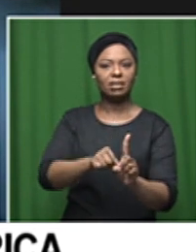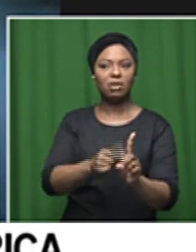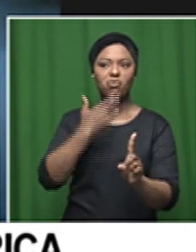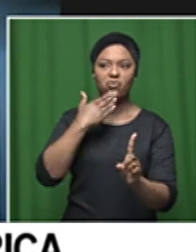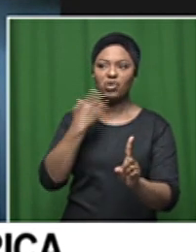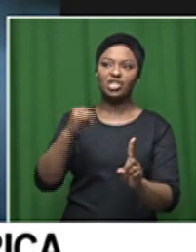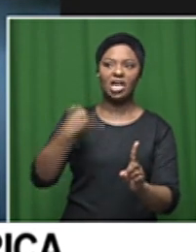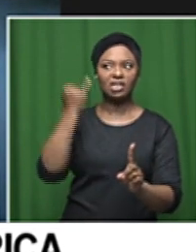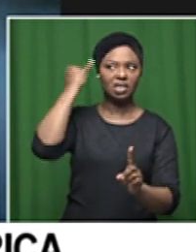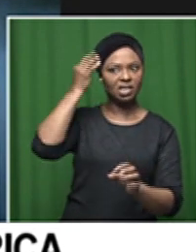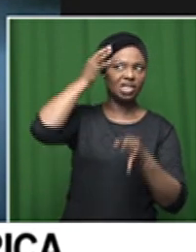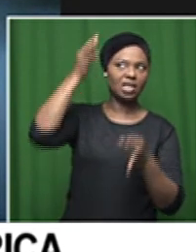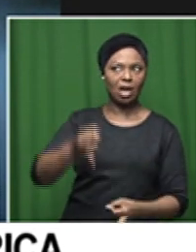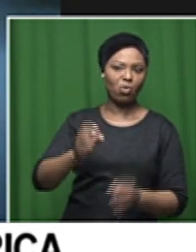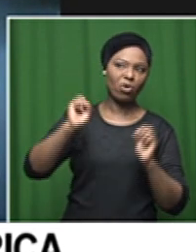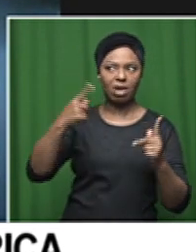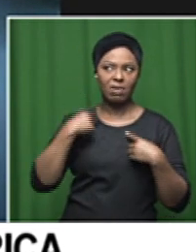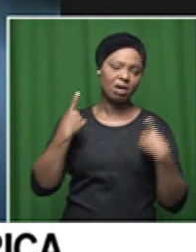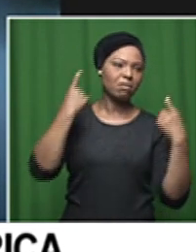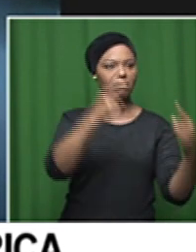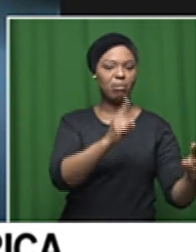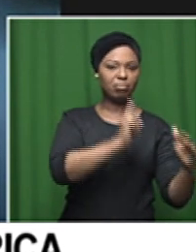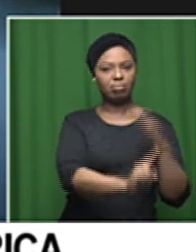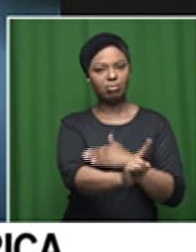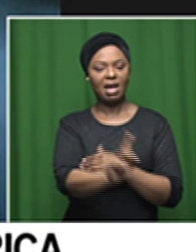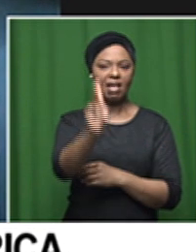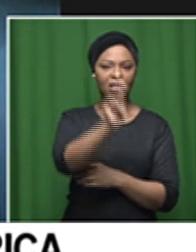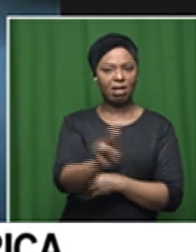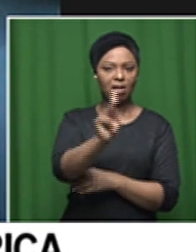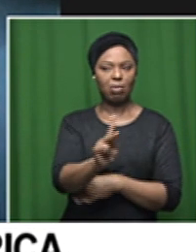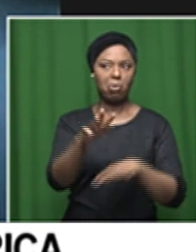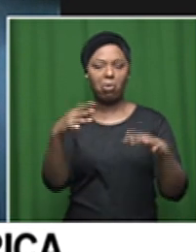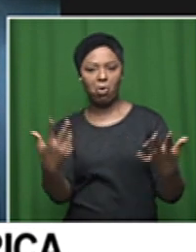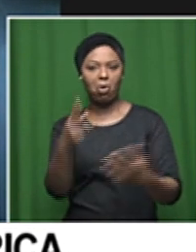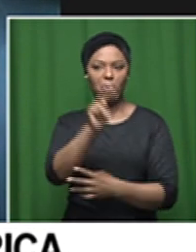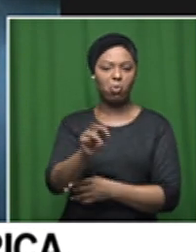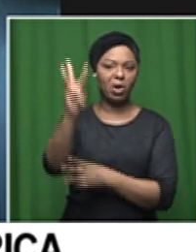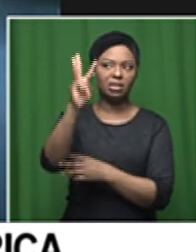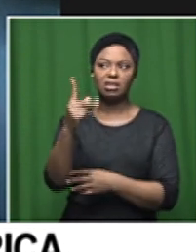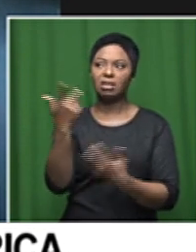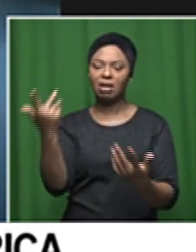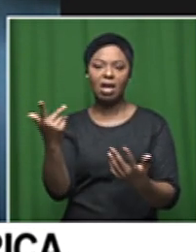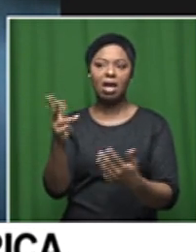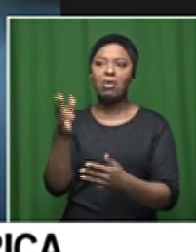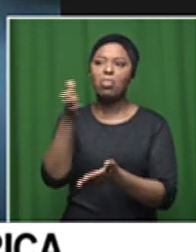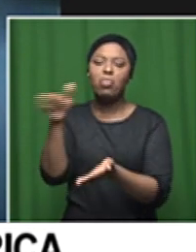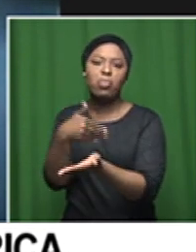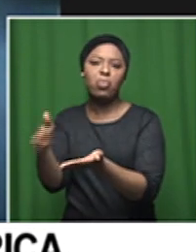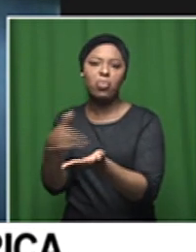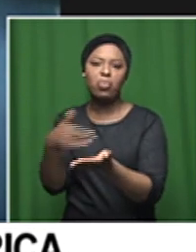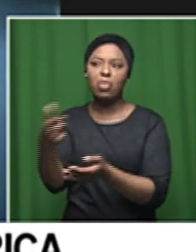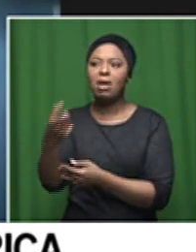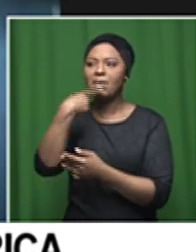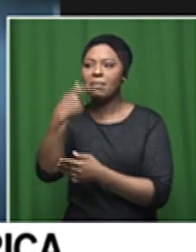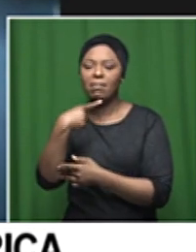up and go to a clinic in Klerksdorp or in Northwest, find no medication, then take a taxi to